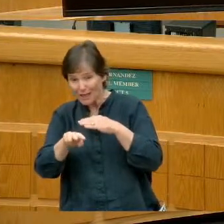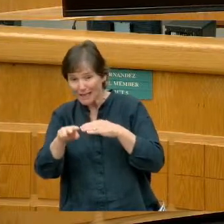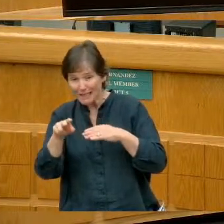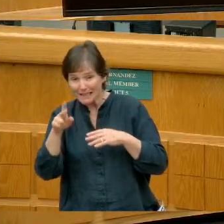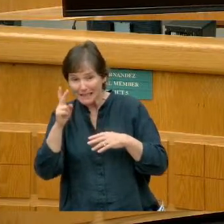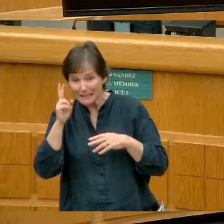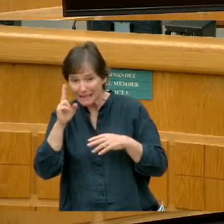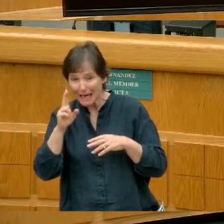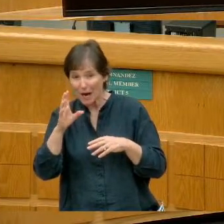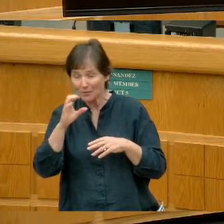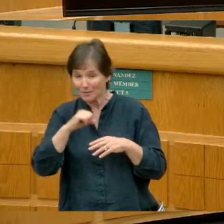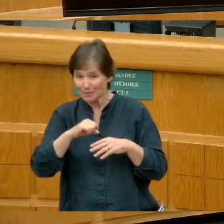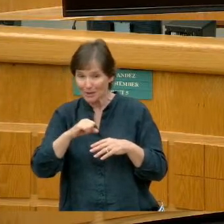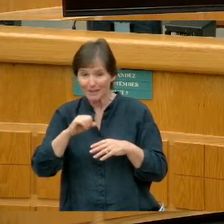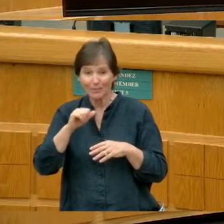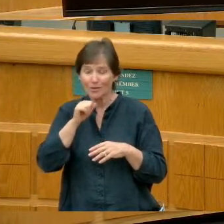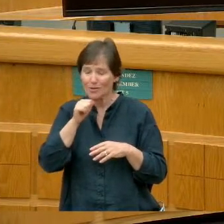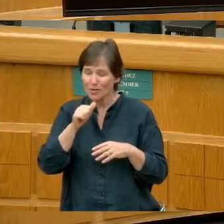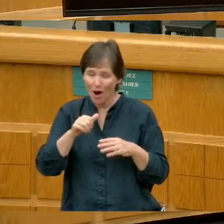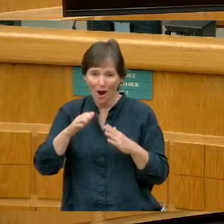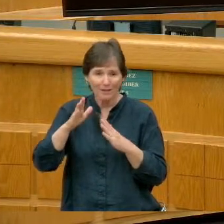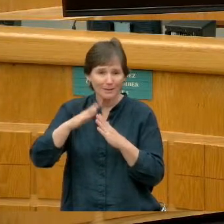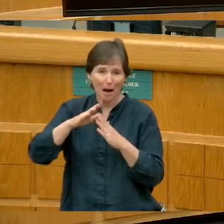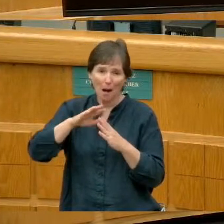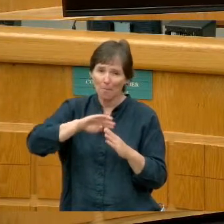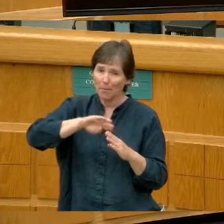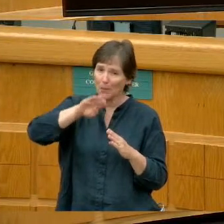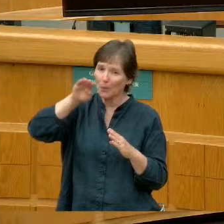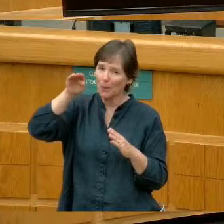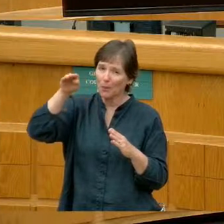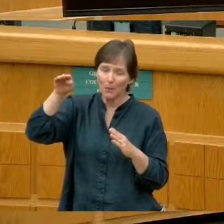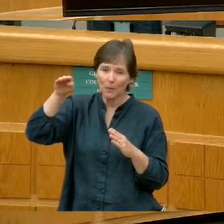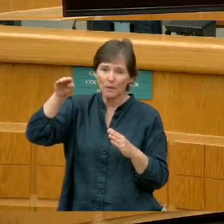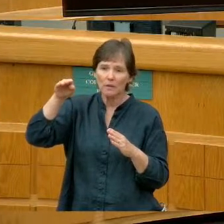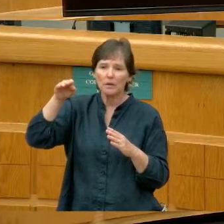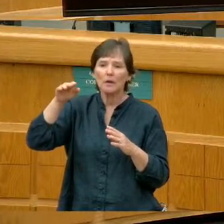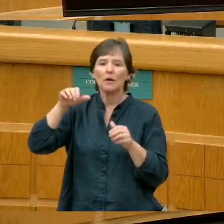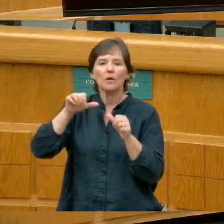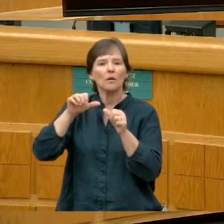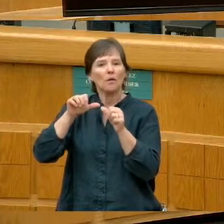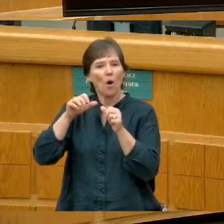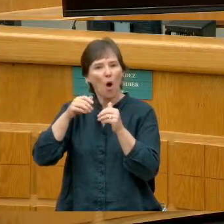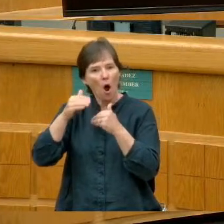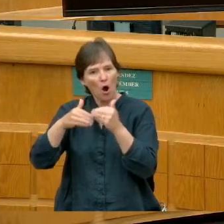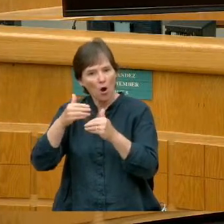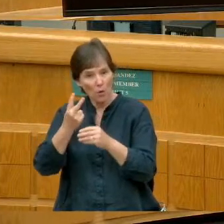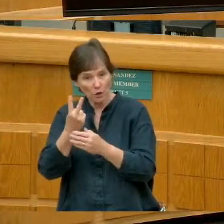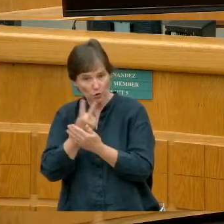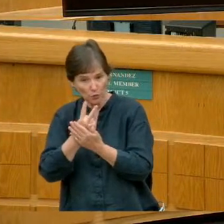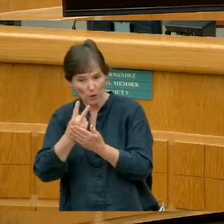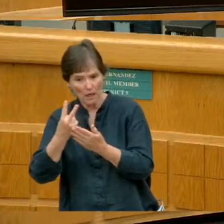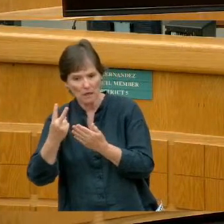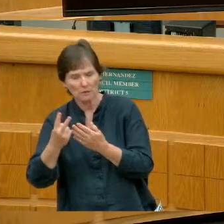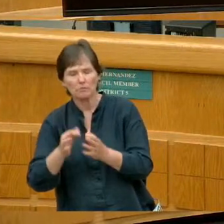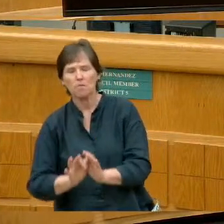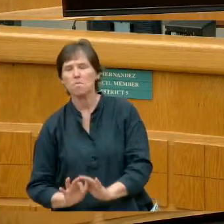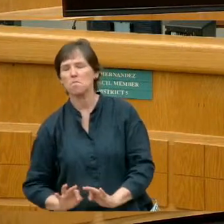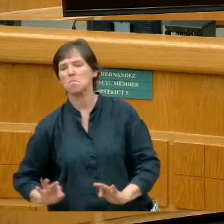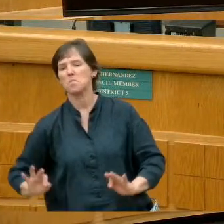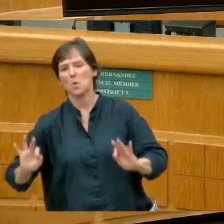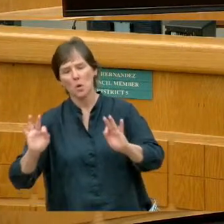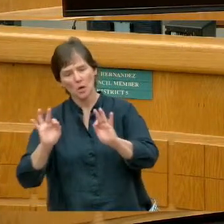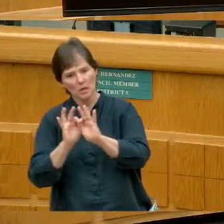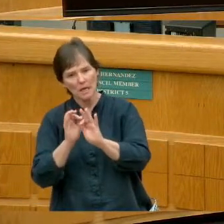peak yet. So the next 2-3 weeks are critical. If you don't want a summer that's full of this kind of